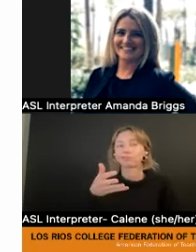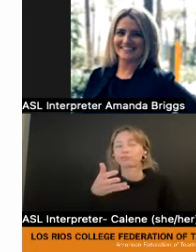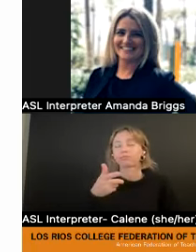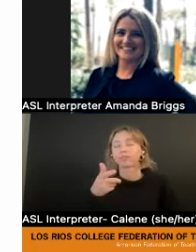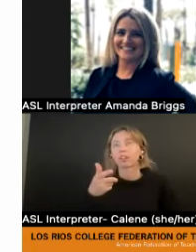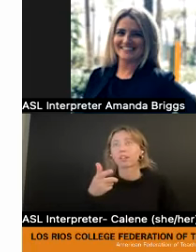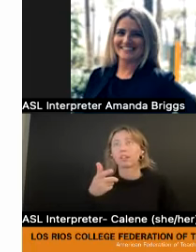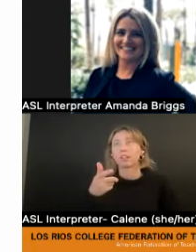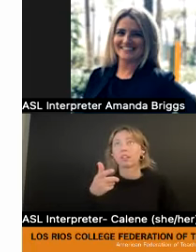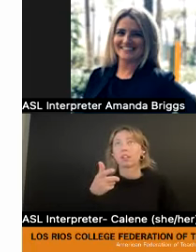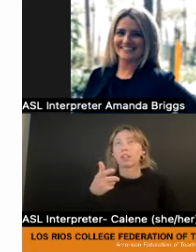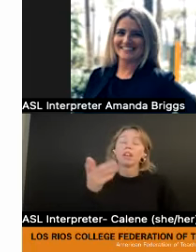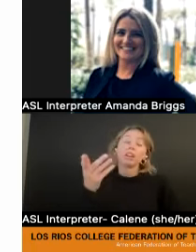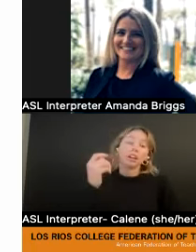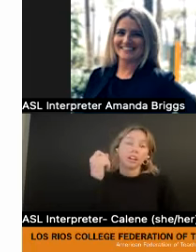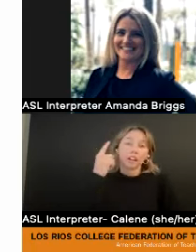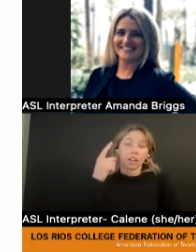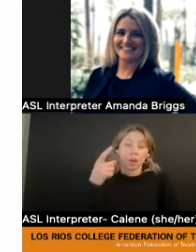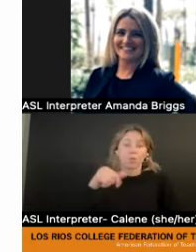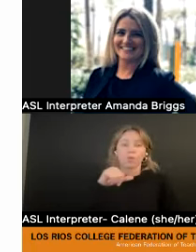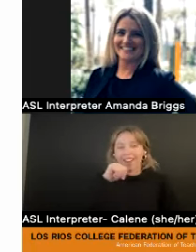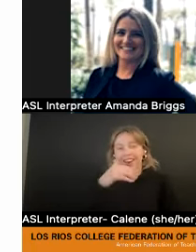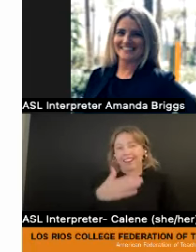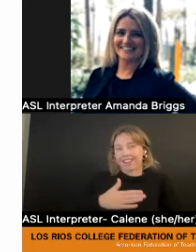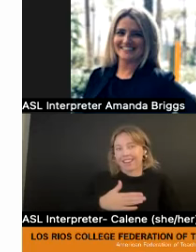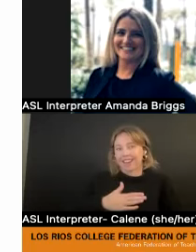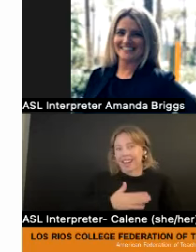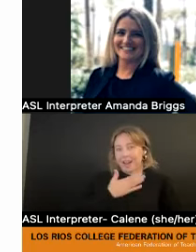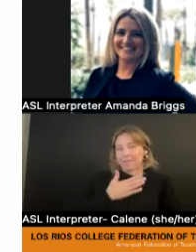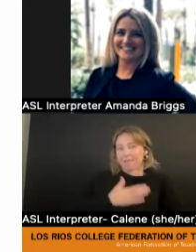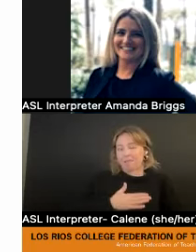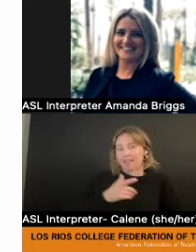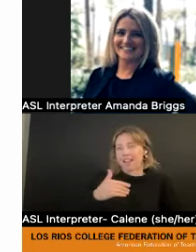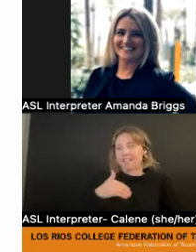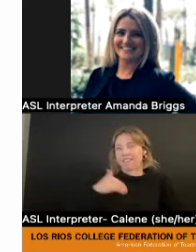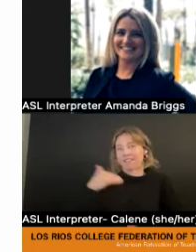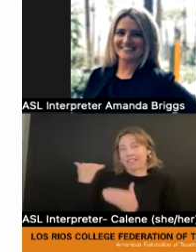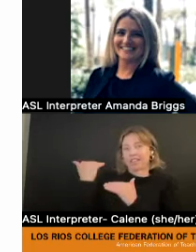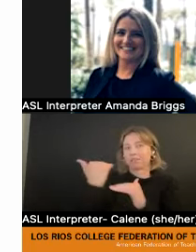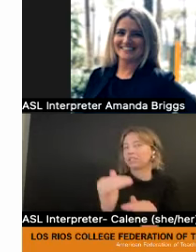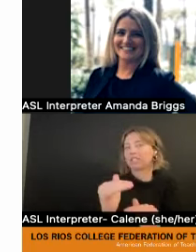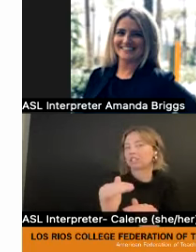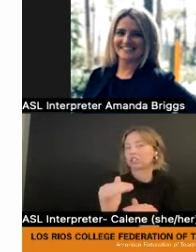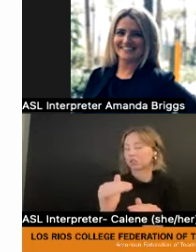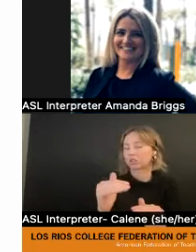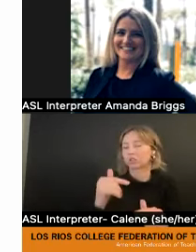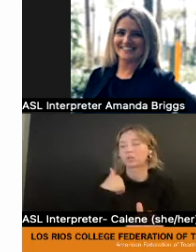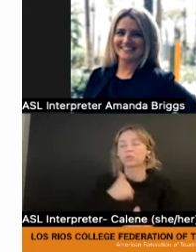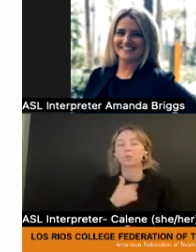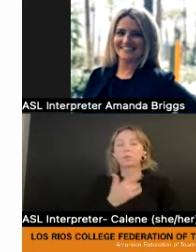we're not happy that it's limited in this way. We would have very much liked to see